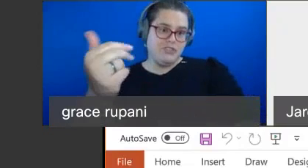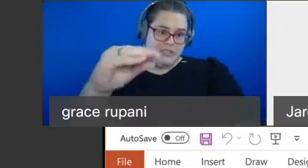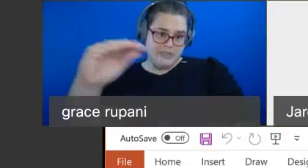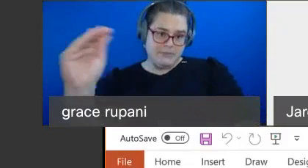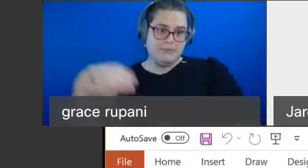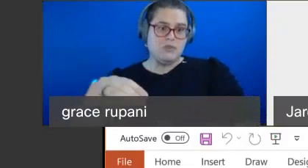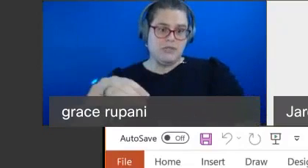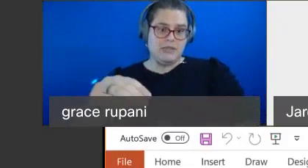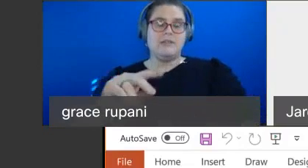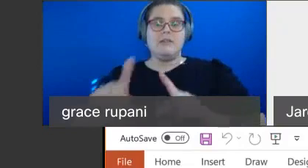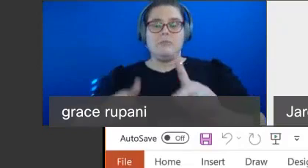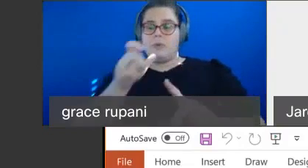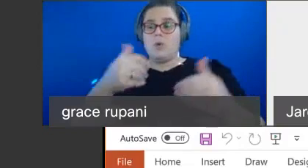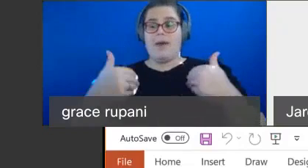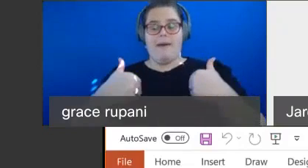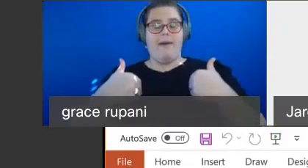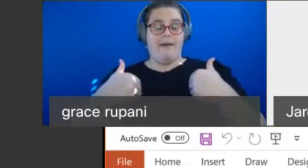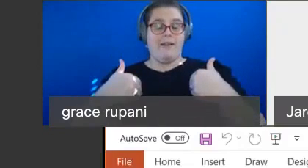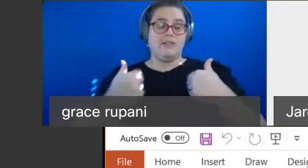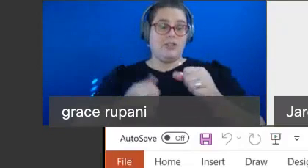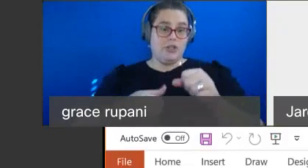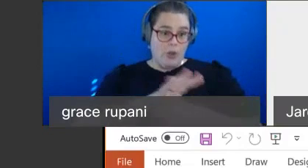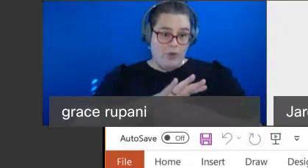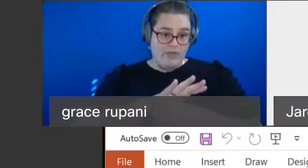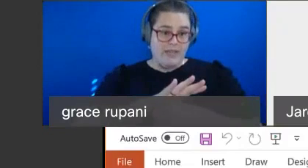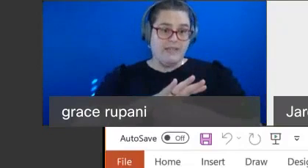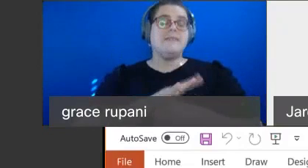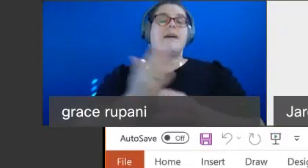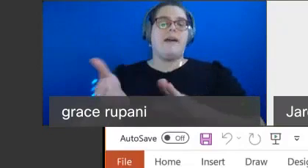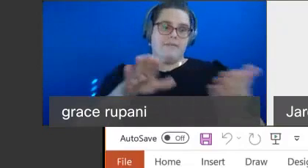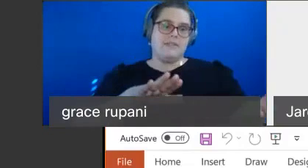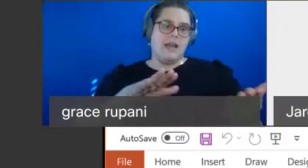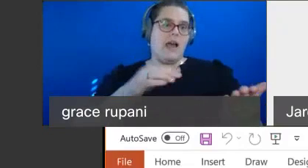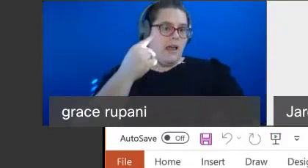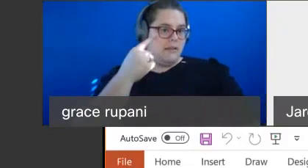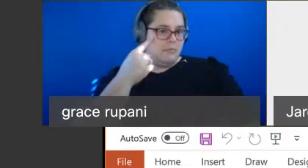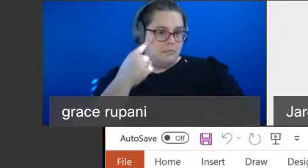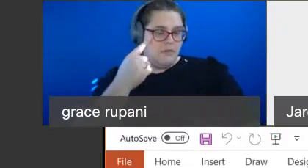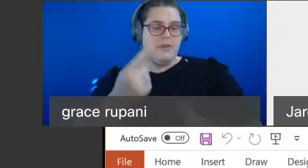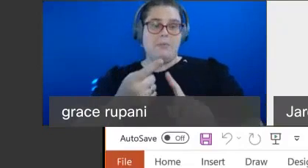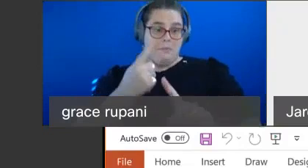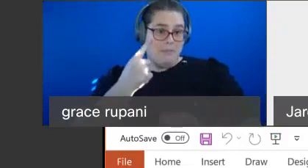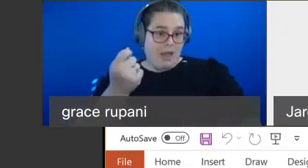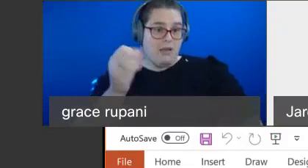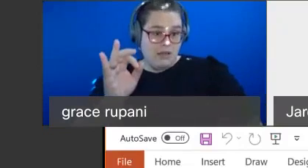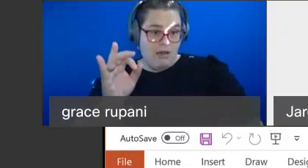of people who have had COVID have died from presumed or confirmed COVID,